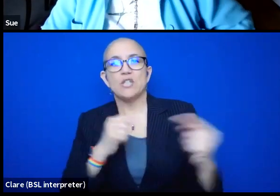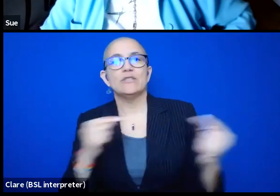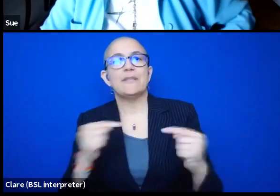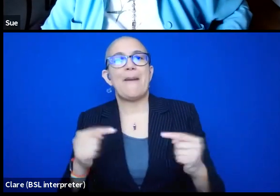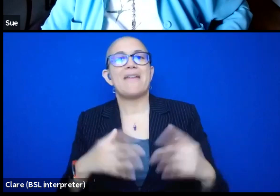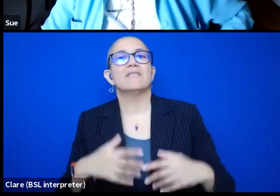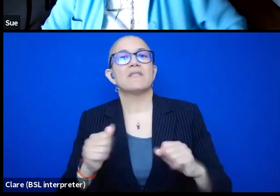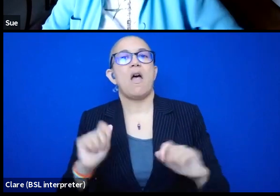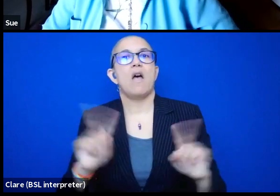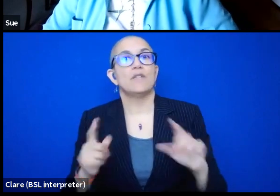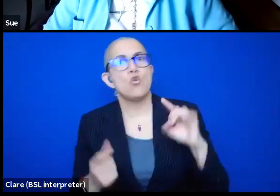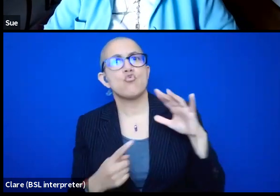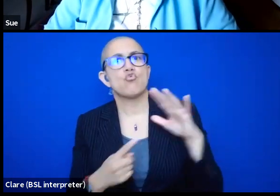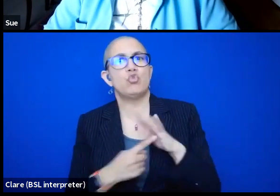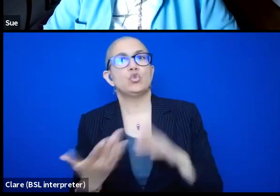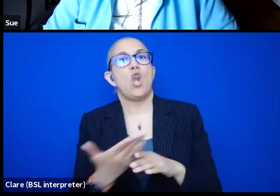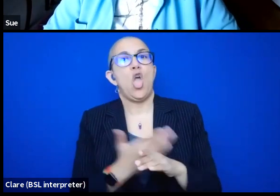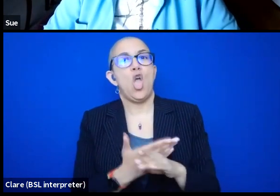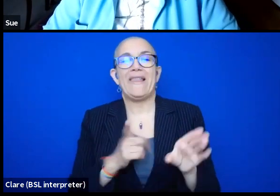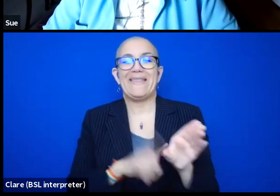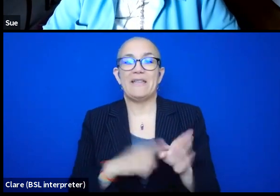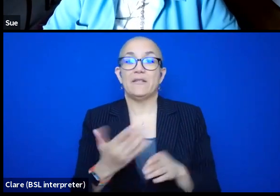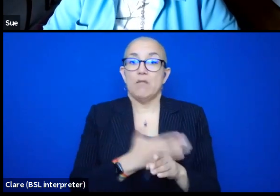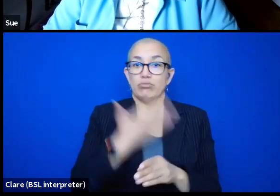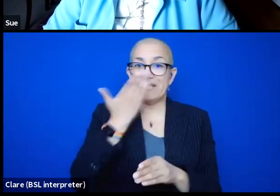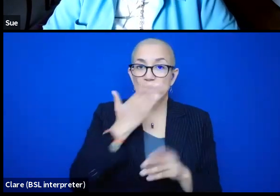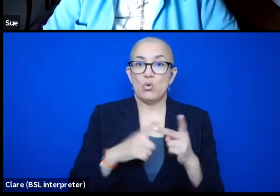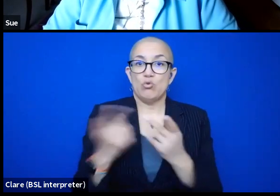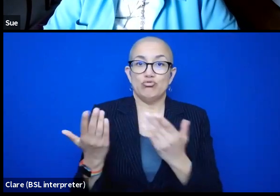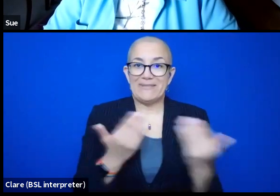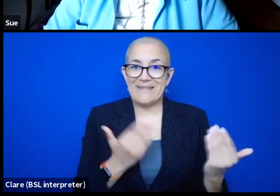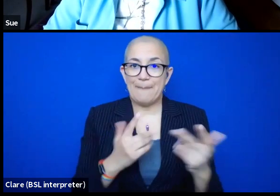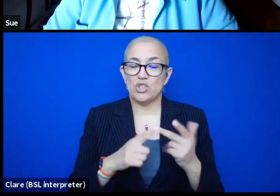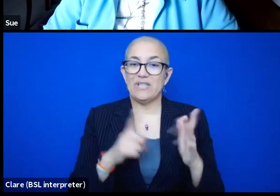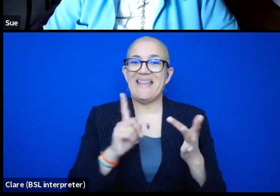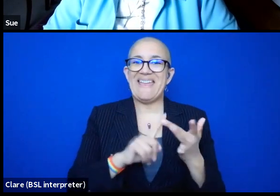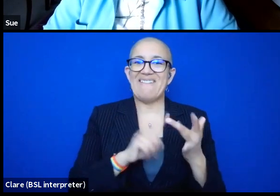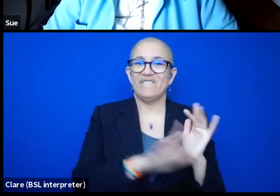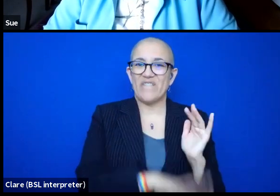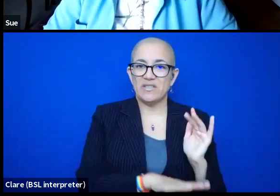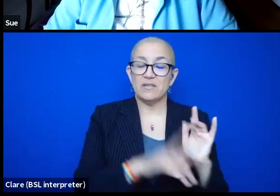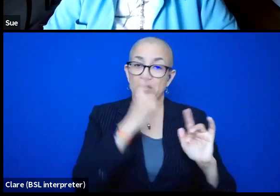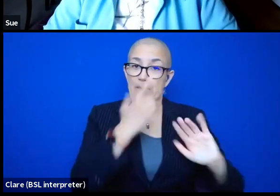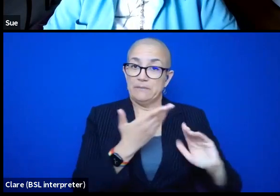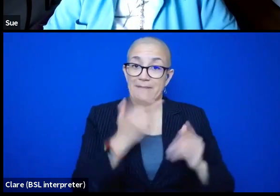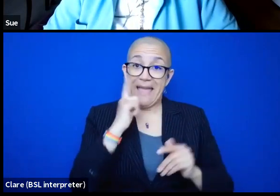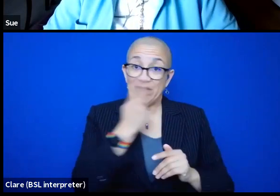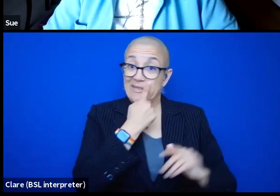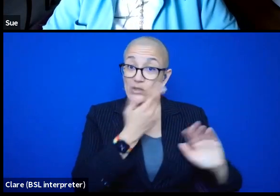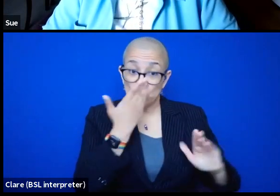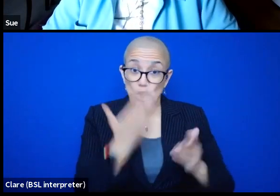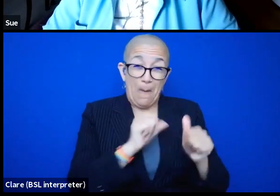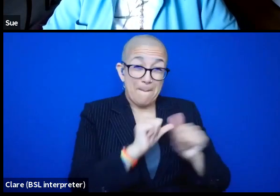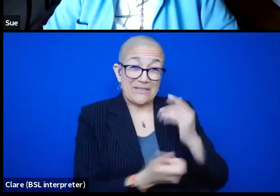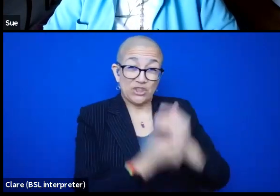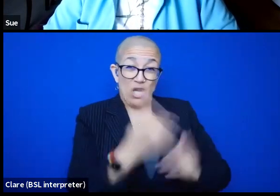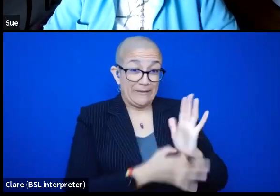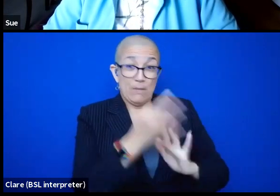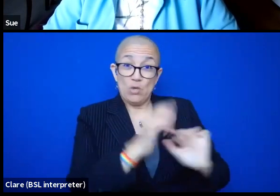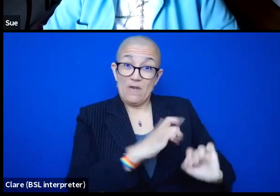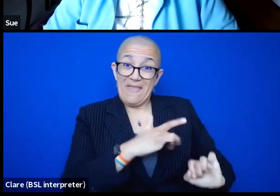with the crucial early years, preschool, reception, and infants, where evidence shows that you have the best chance to improve the life chances